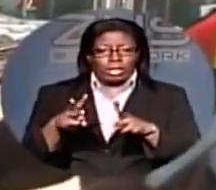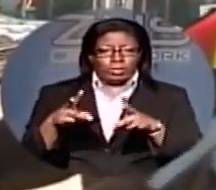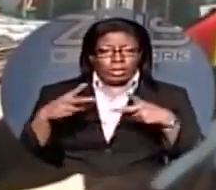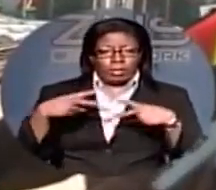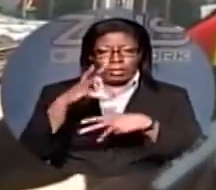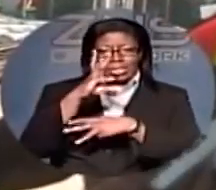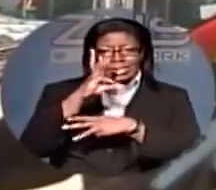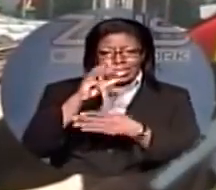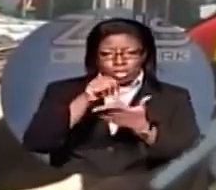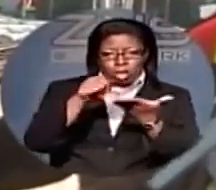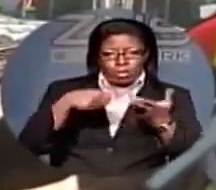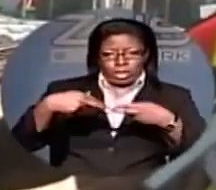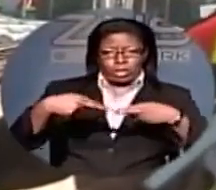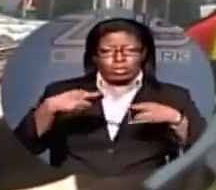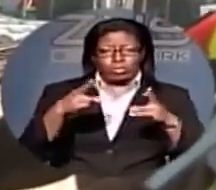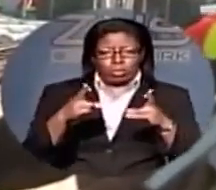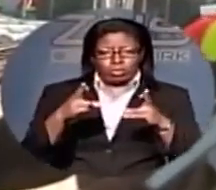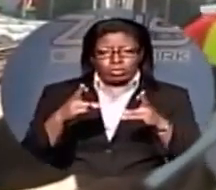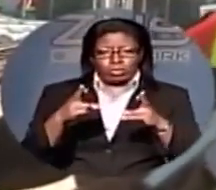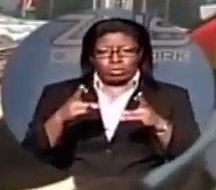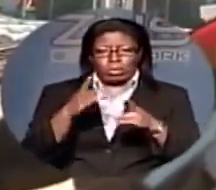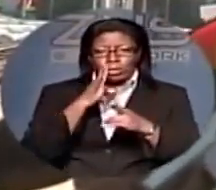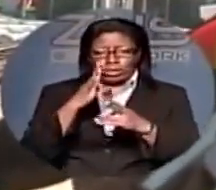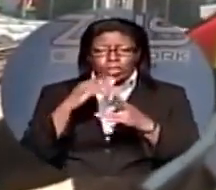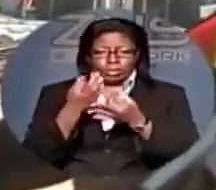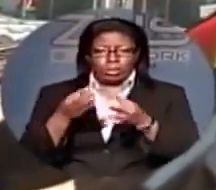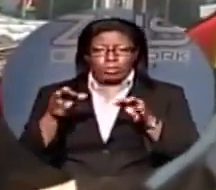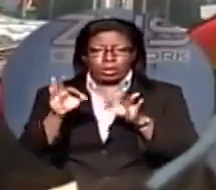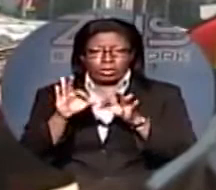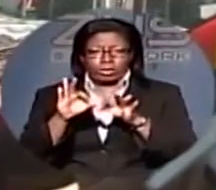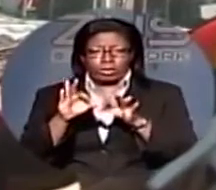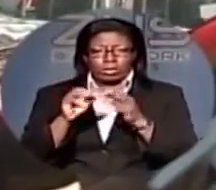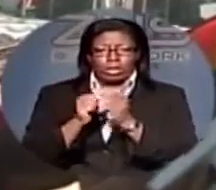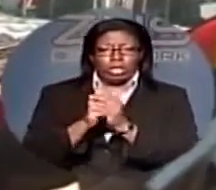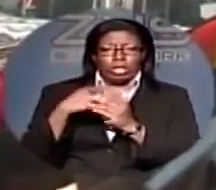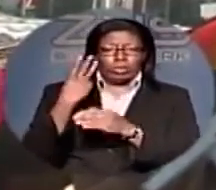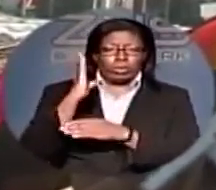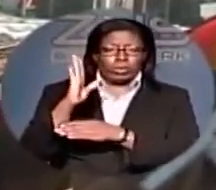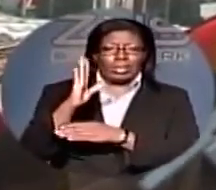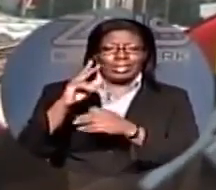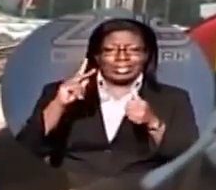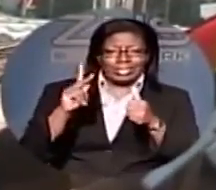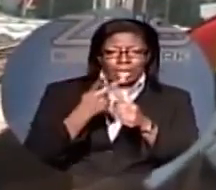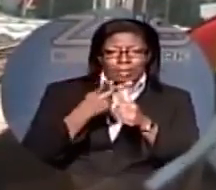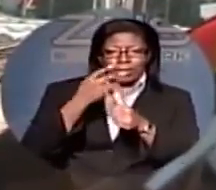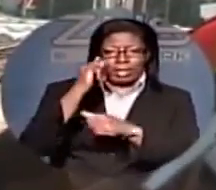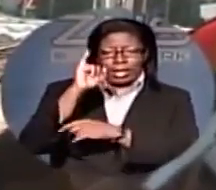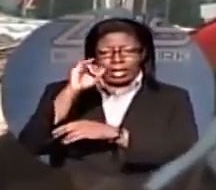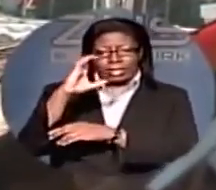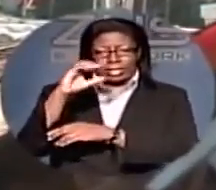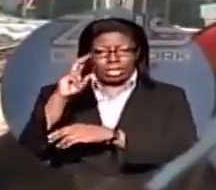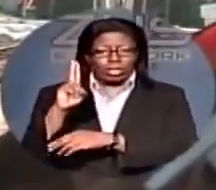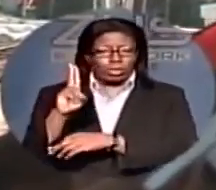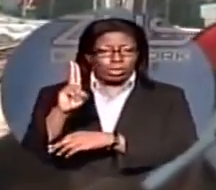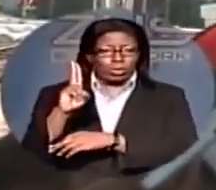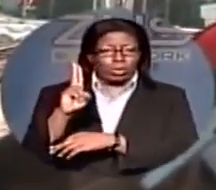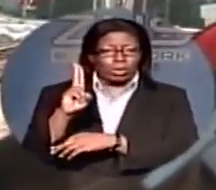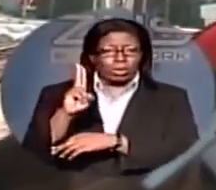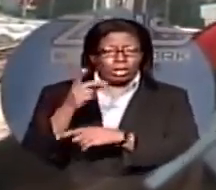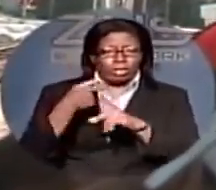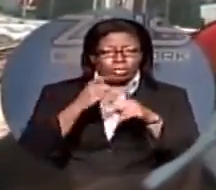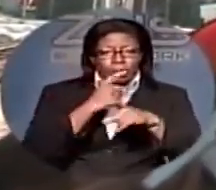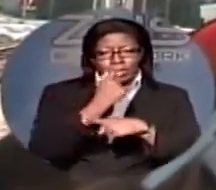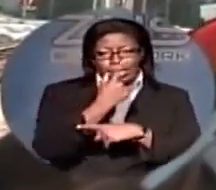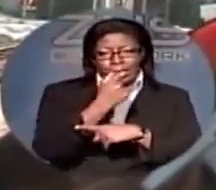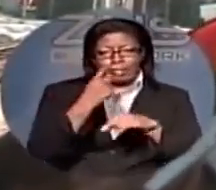operating theaters is going to be significant. The fact that we are going to double the ICU capacity from 11